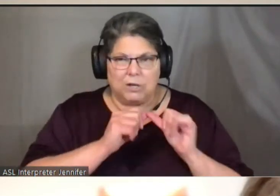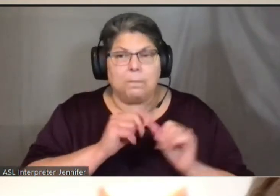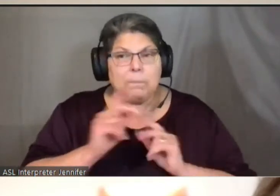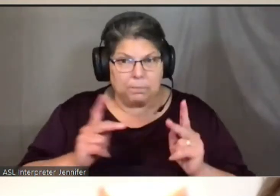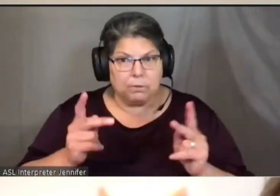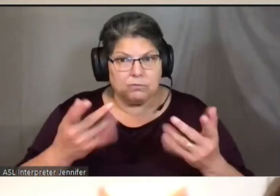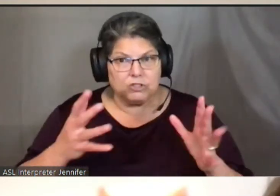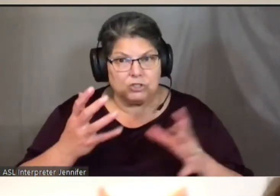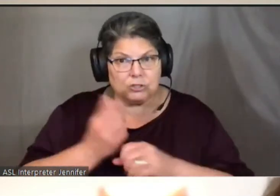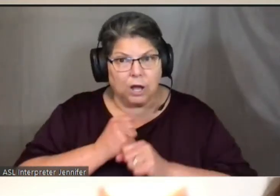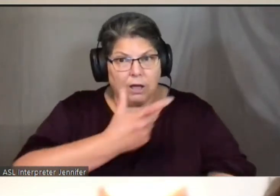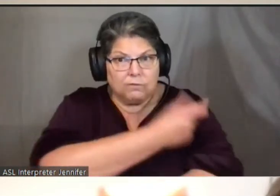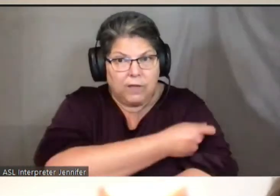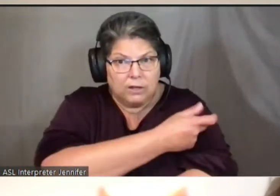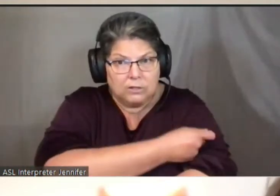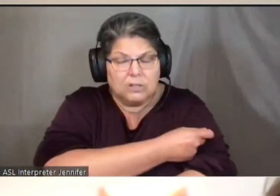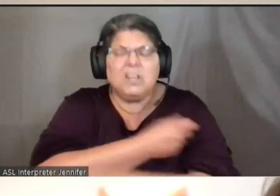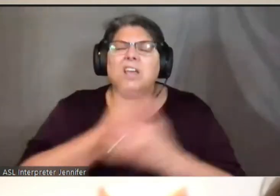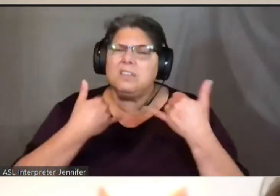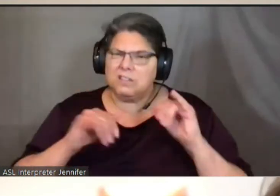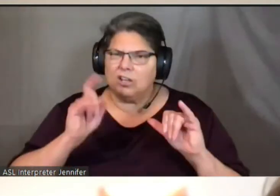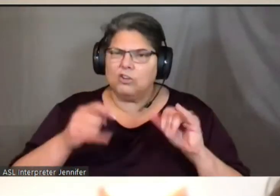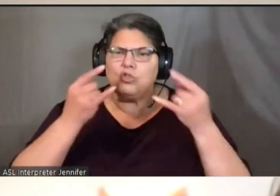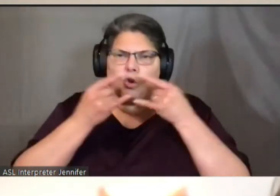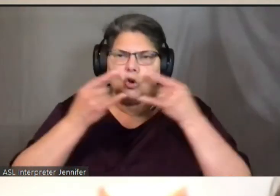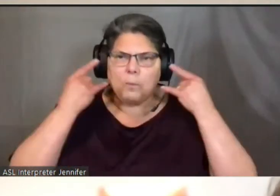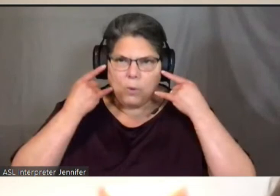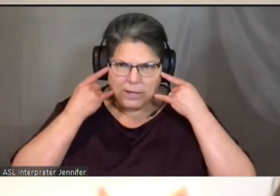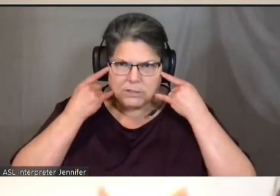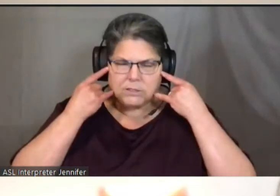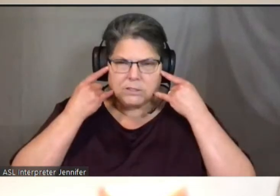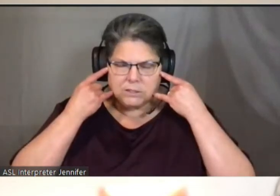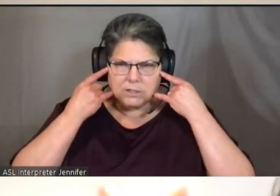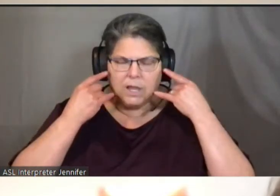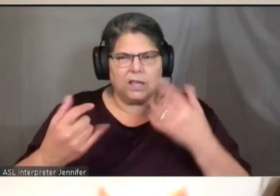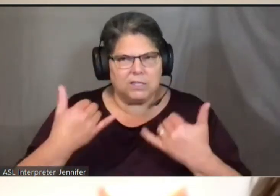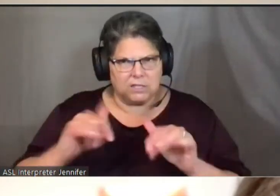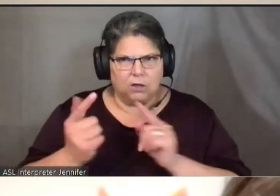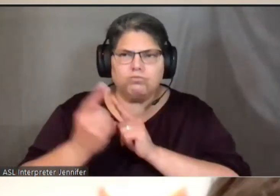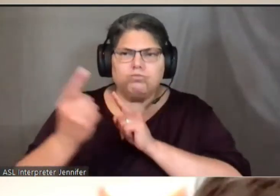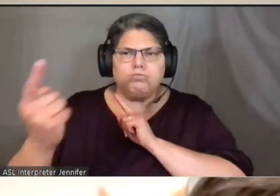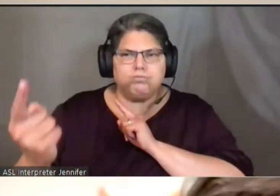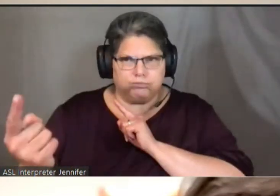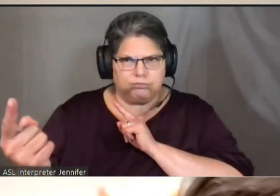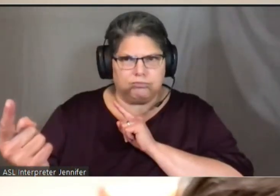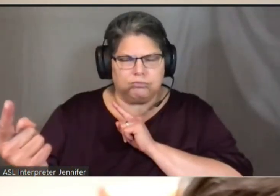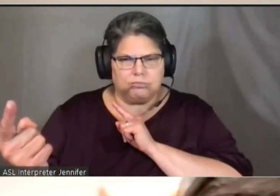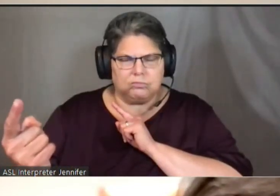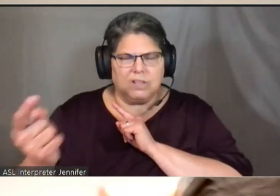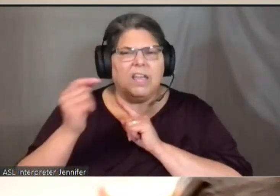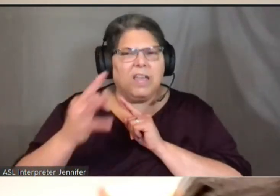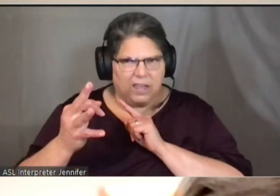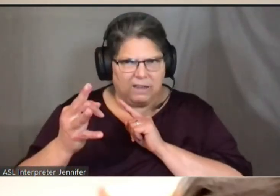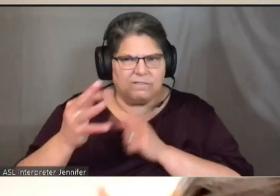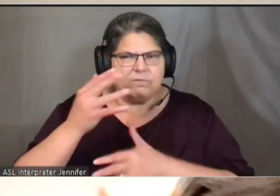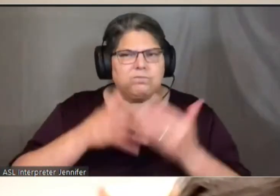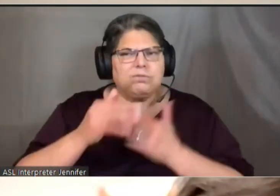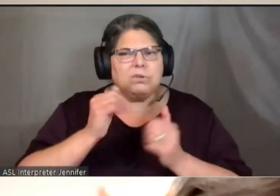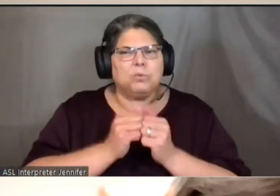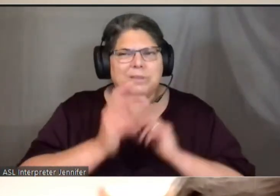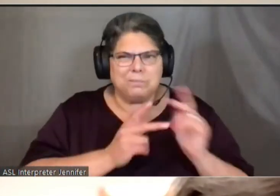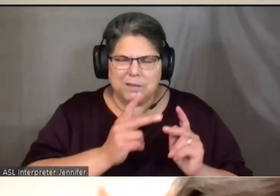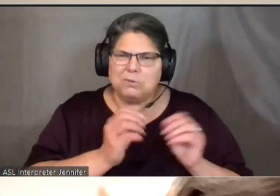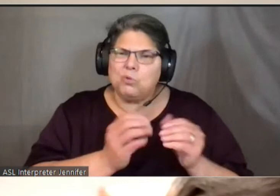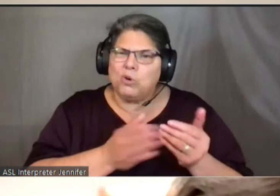to wear a mask, a well-fitted mask, and physical distancing if they're around vulnerable people.